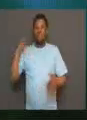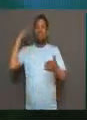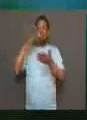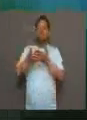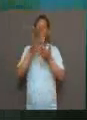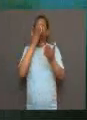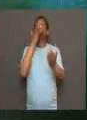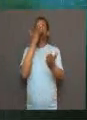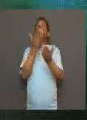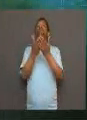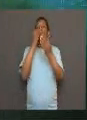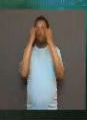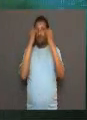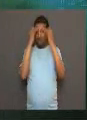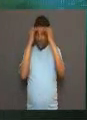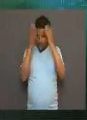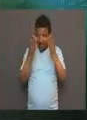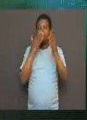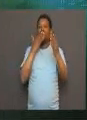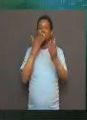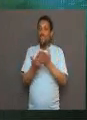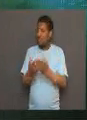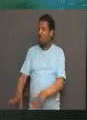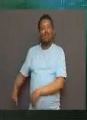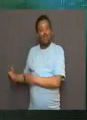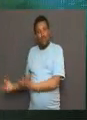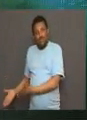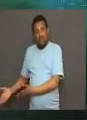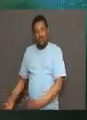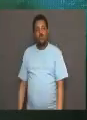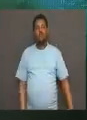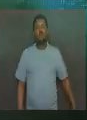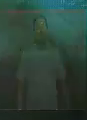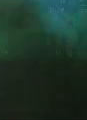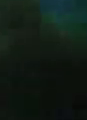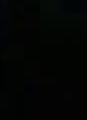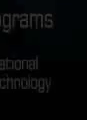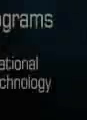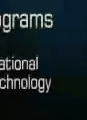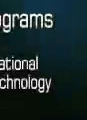Ethiopia. Until then, thank you, teacher. Thank you, students.